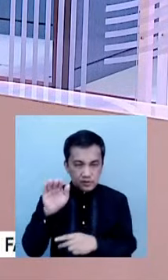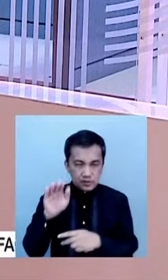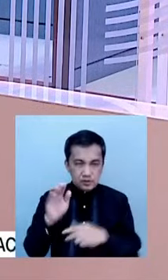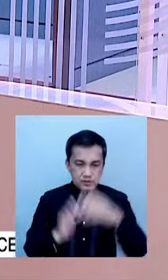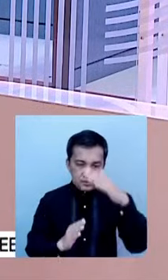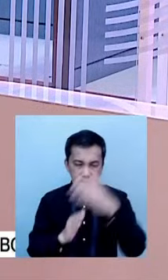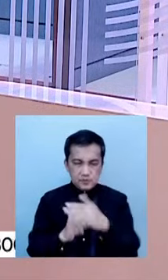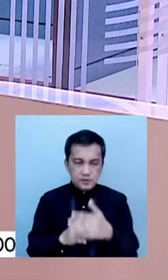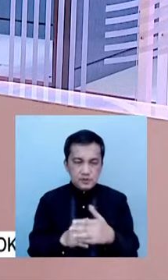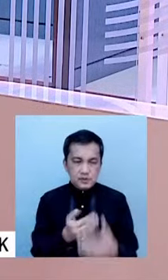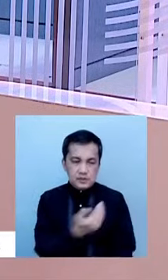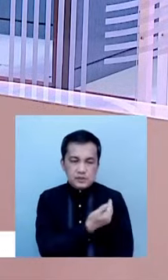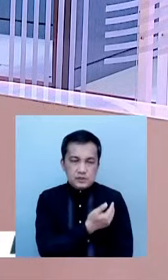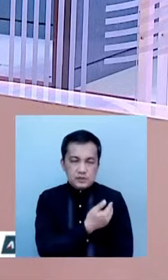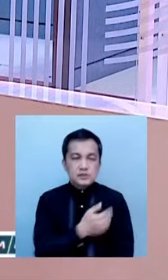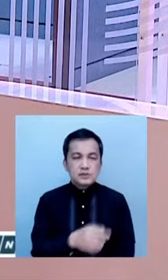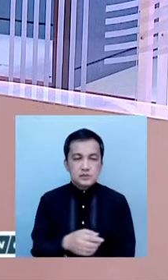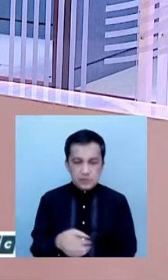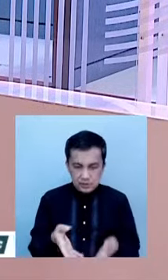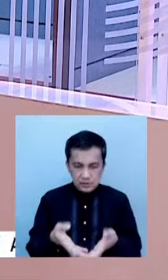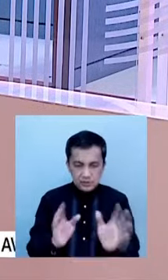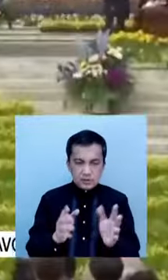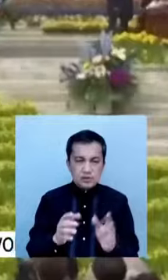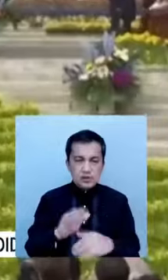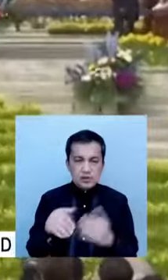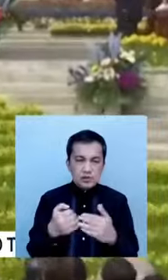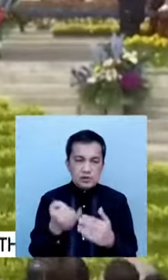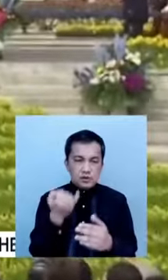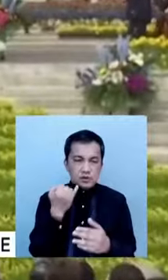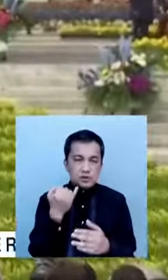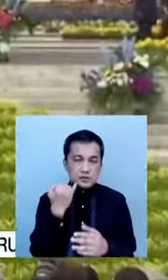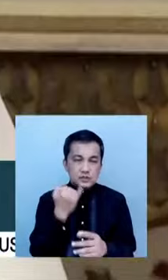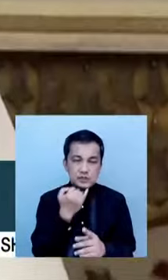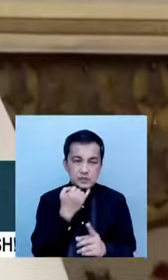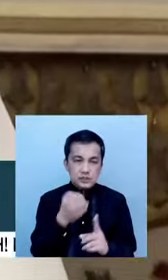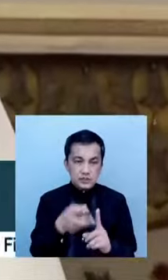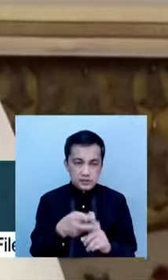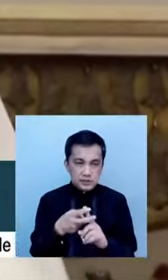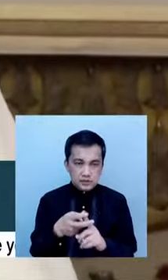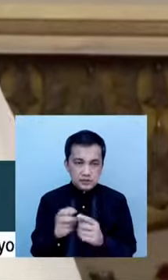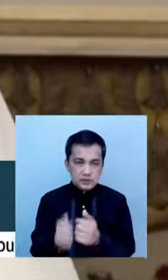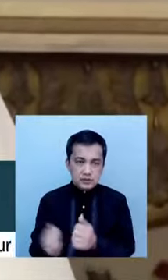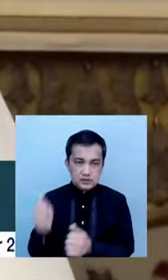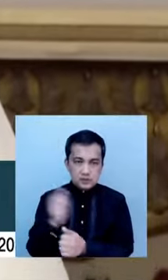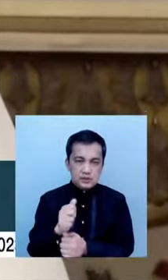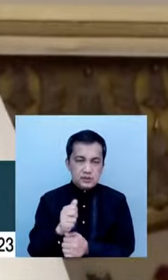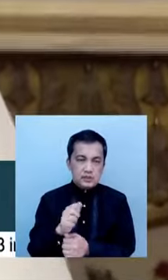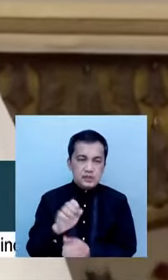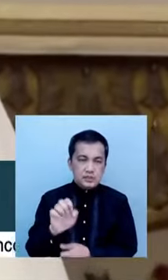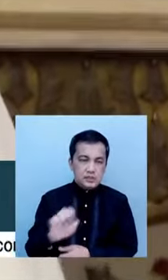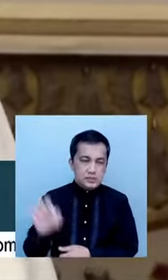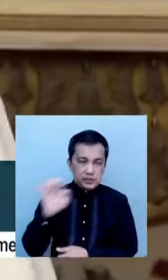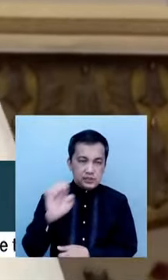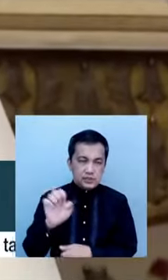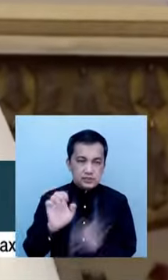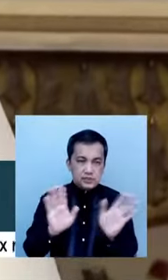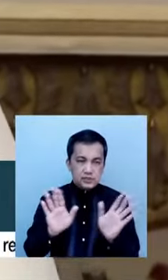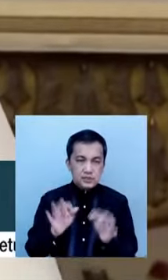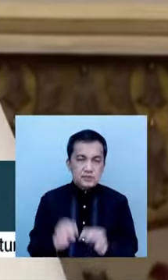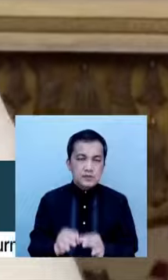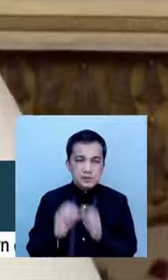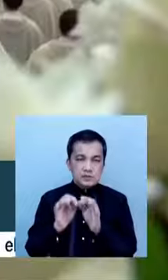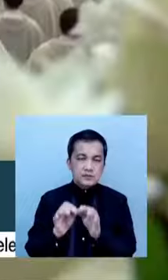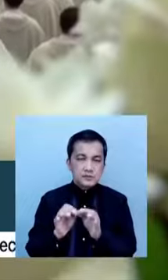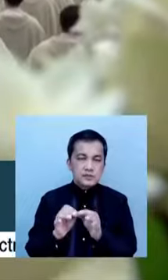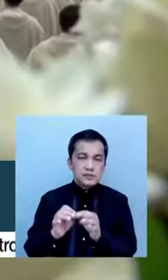and the release of all Israeli hostages as he presides over the Easter Sunday Mass at St. Peter's Square. The